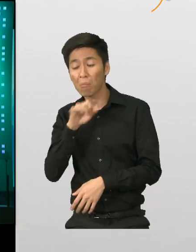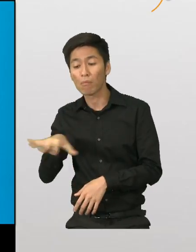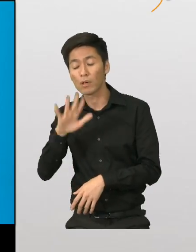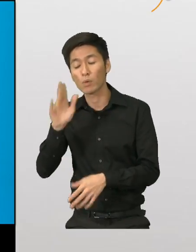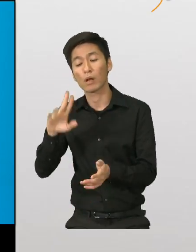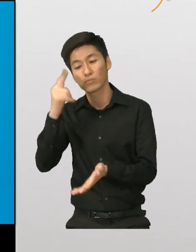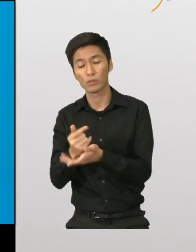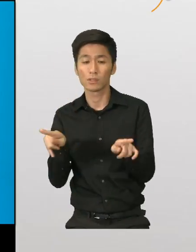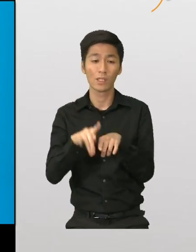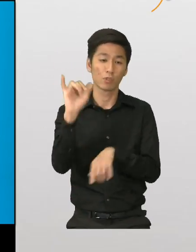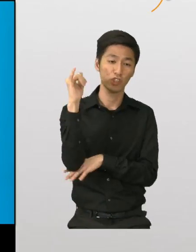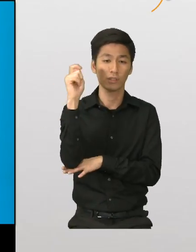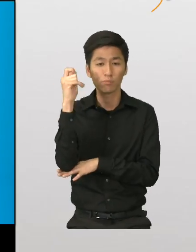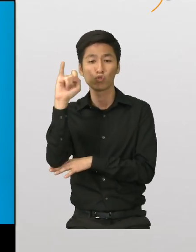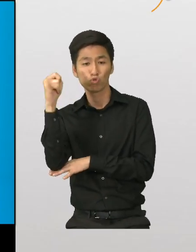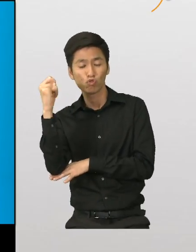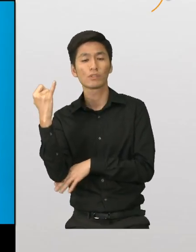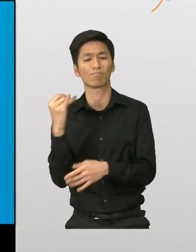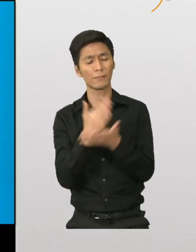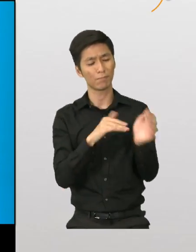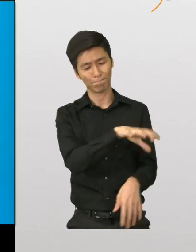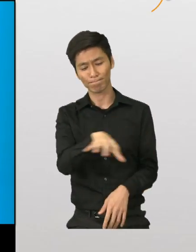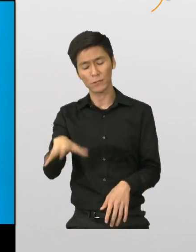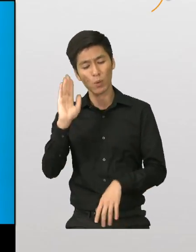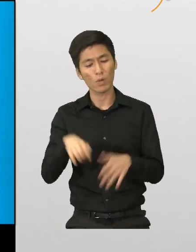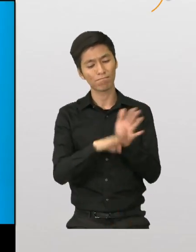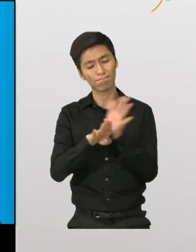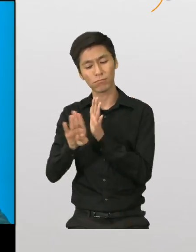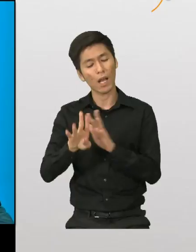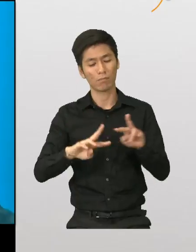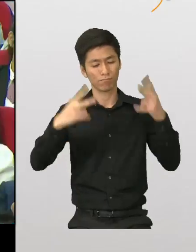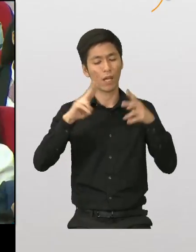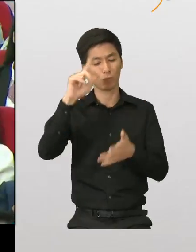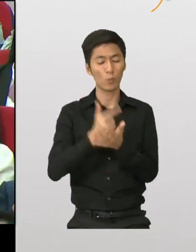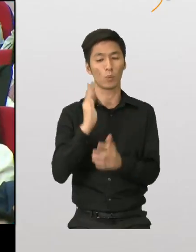so will Yishun, Tampines, Jurong, and several other estates.